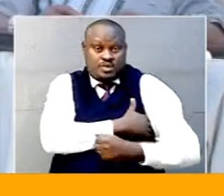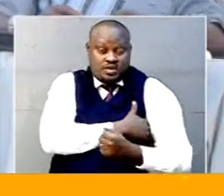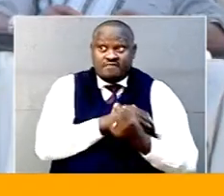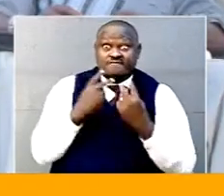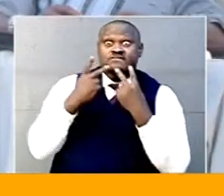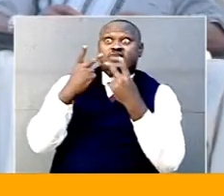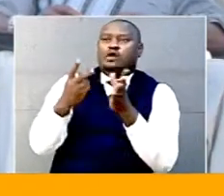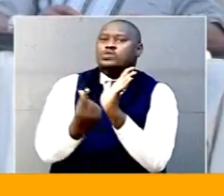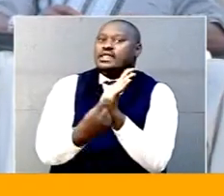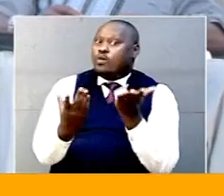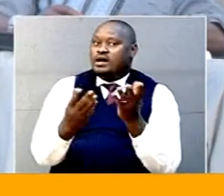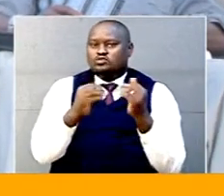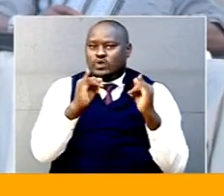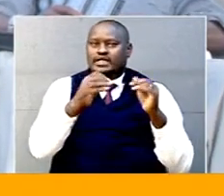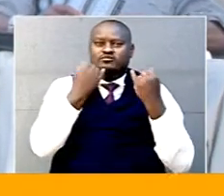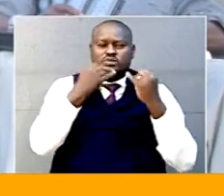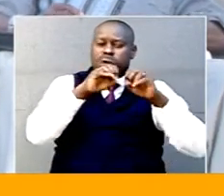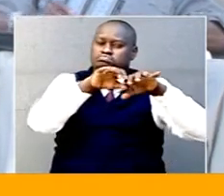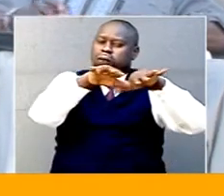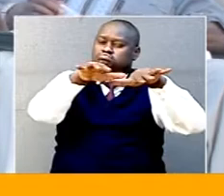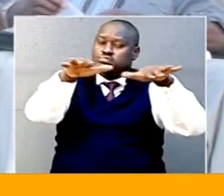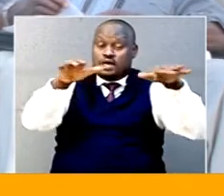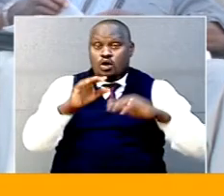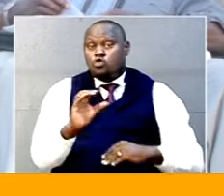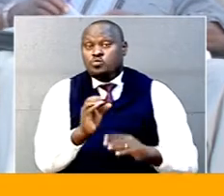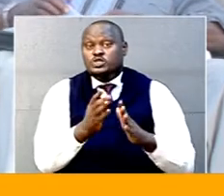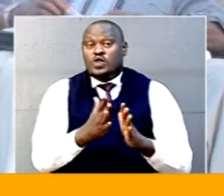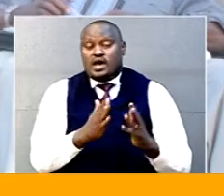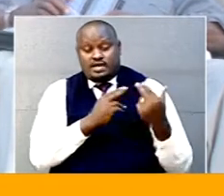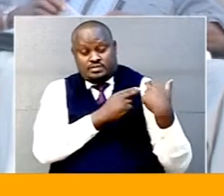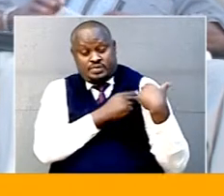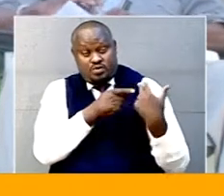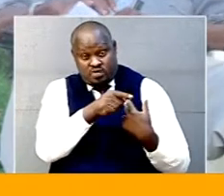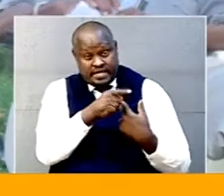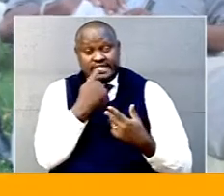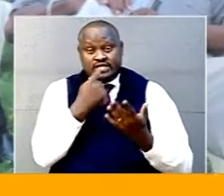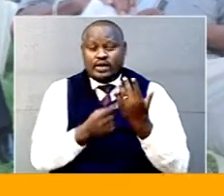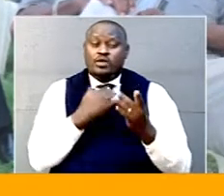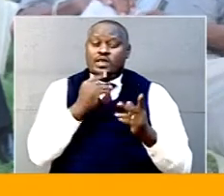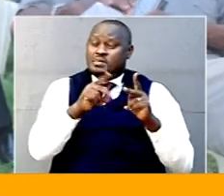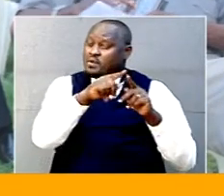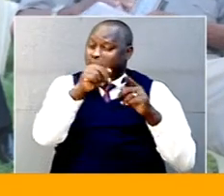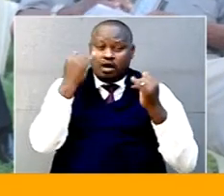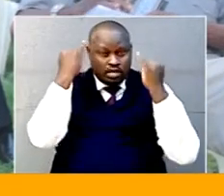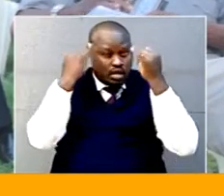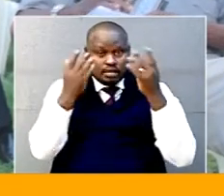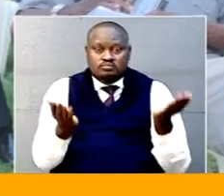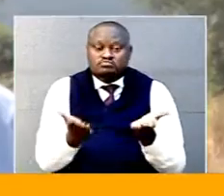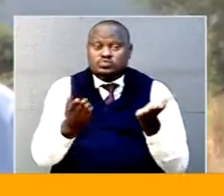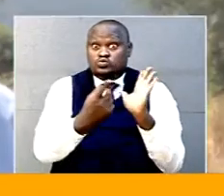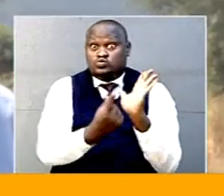The Commissioner National Guidance, Kambarage Kwakonge, says their goal is to encourage citizens participate in national